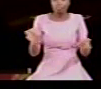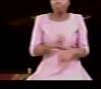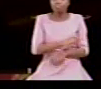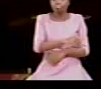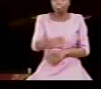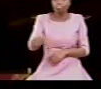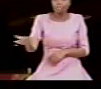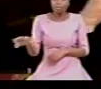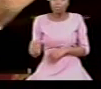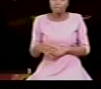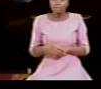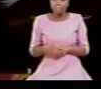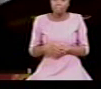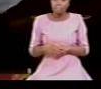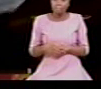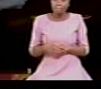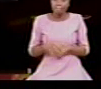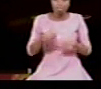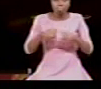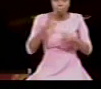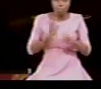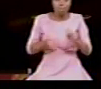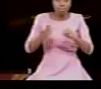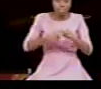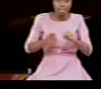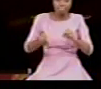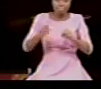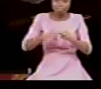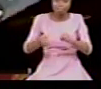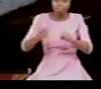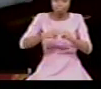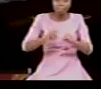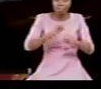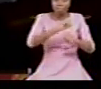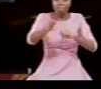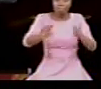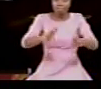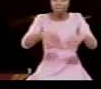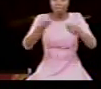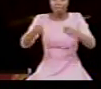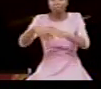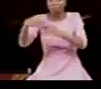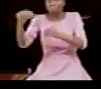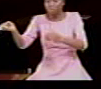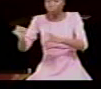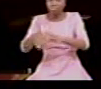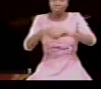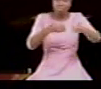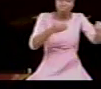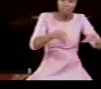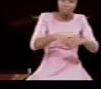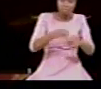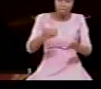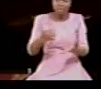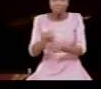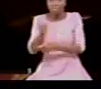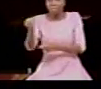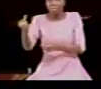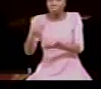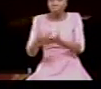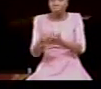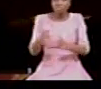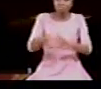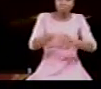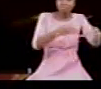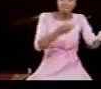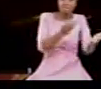Scattering, but you are increasing. Scatter, give out. Take blouse, take shirt, take money,